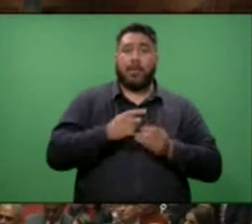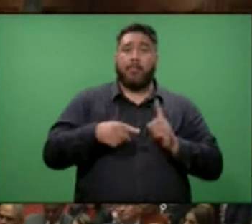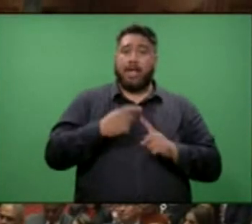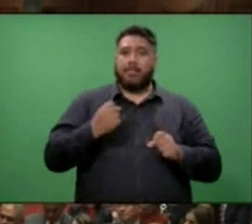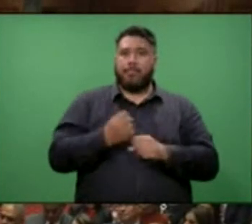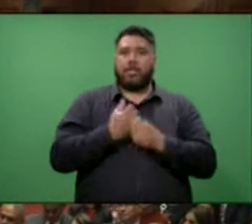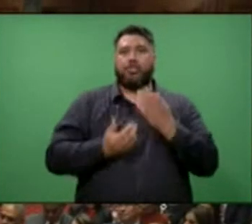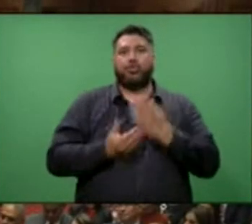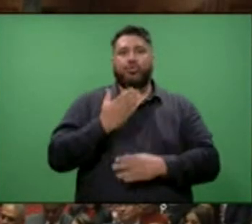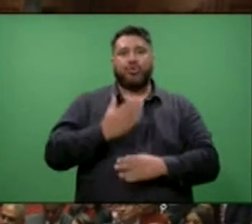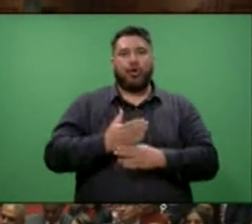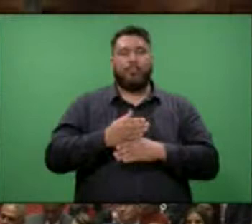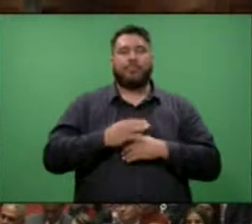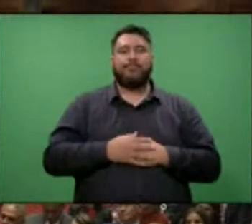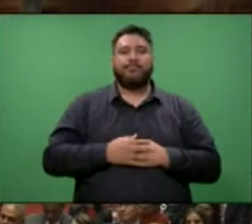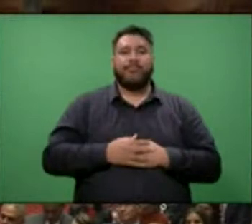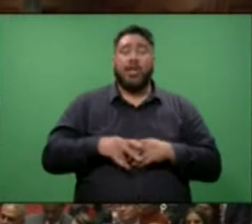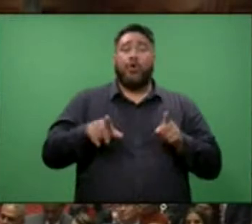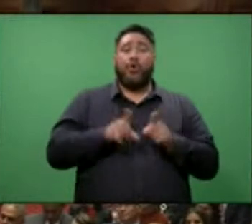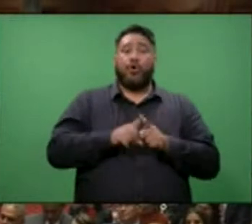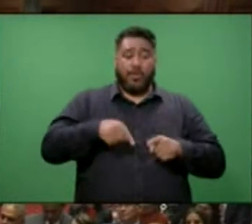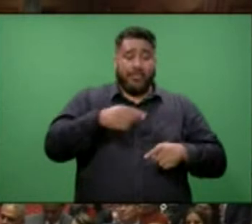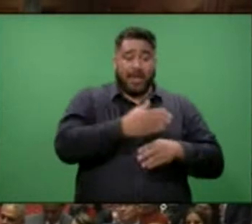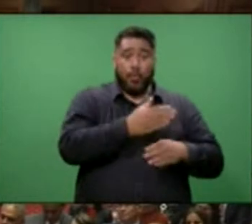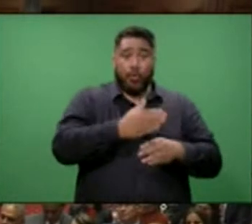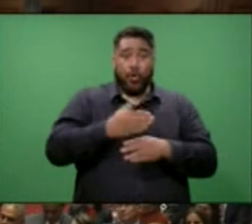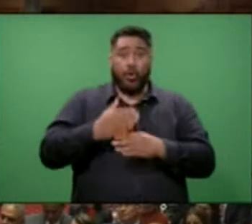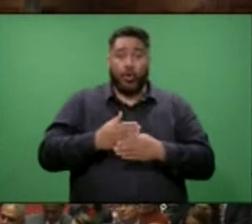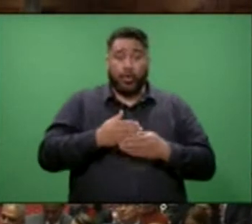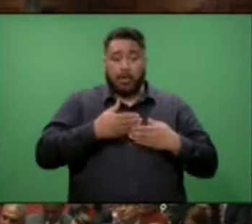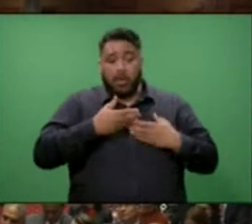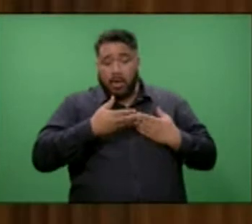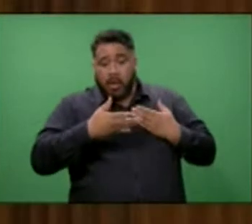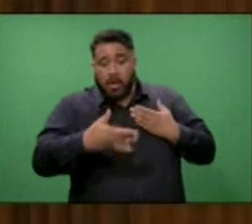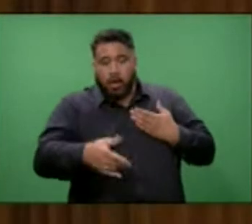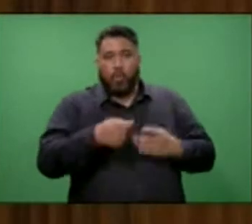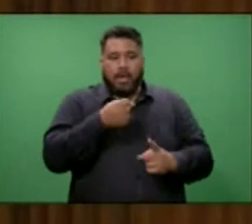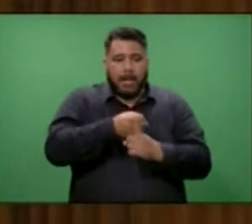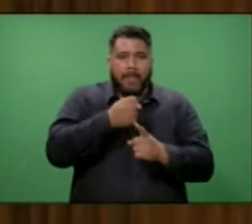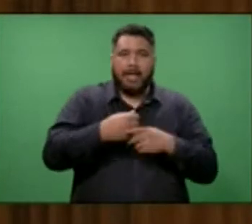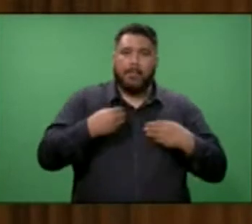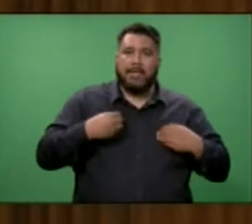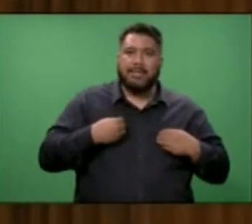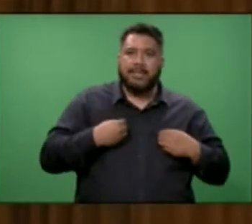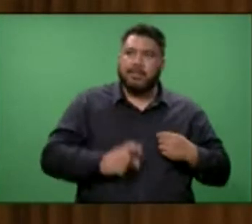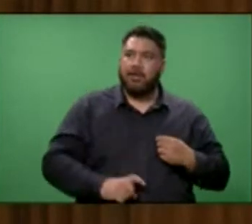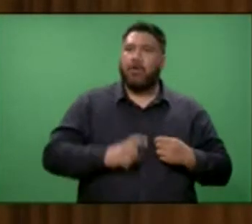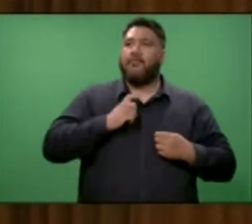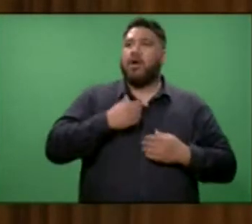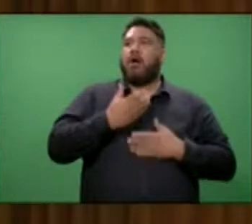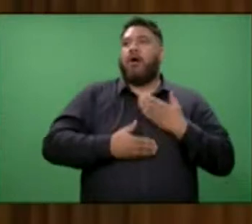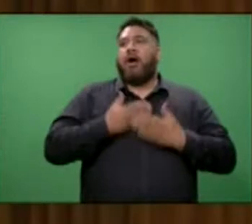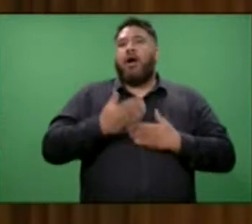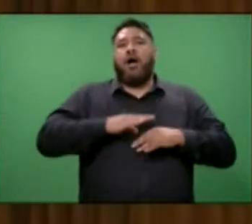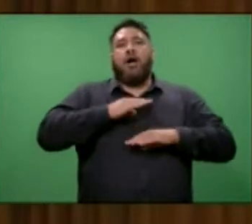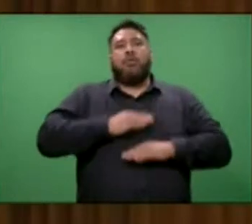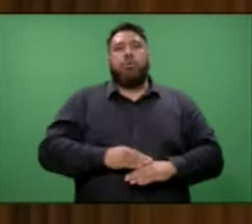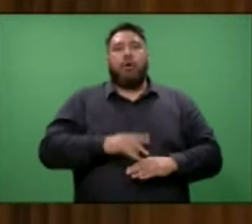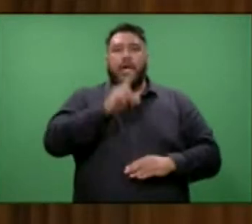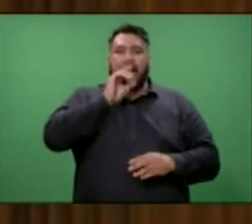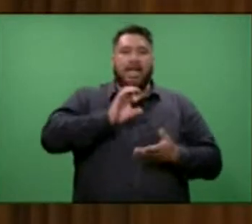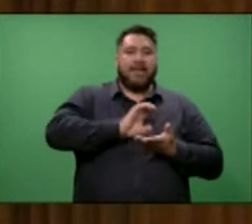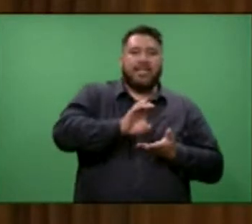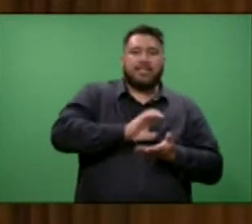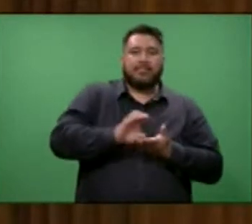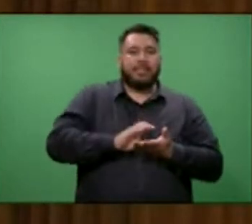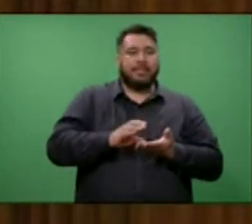It also provides a pipeline of work that will provide businesses with confidence and certainty to invest in